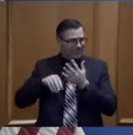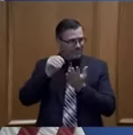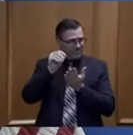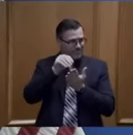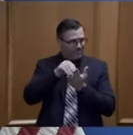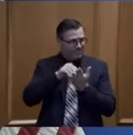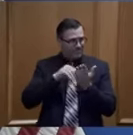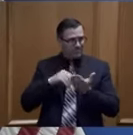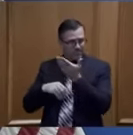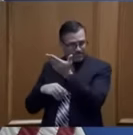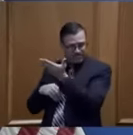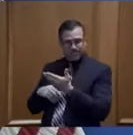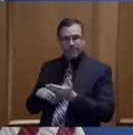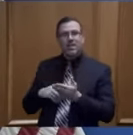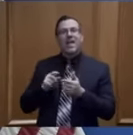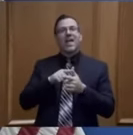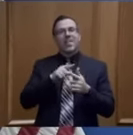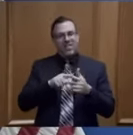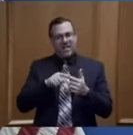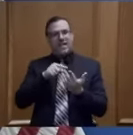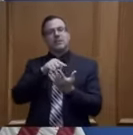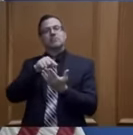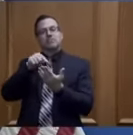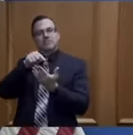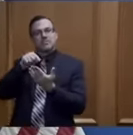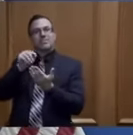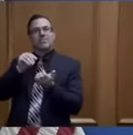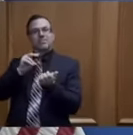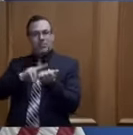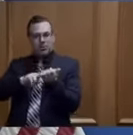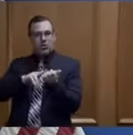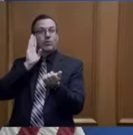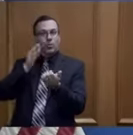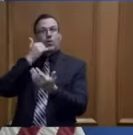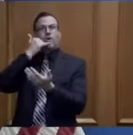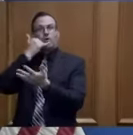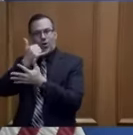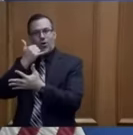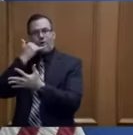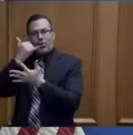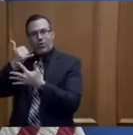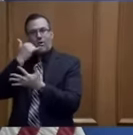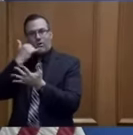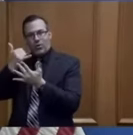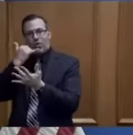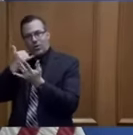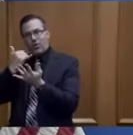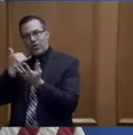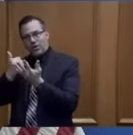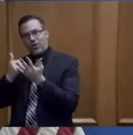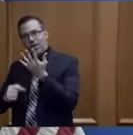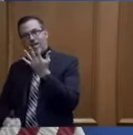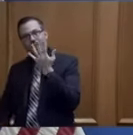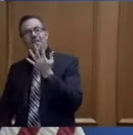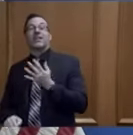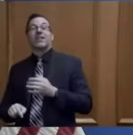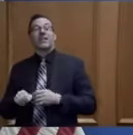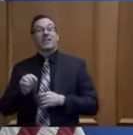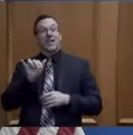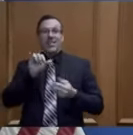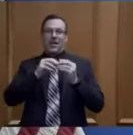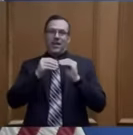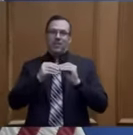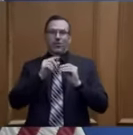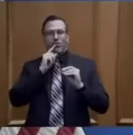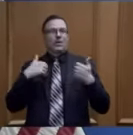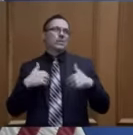contact, all of those individuals must be made aware of their potential exposure. It's easy to see how this number can get out of hand